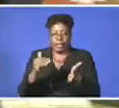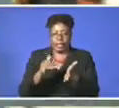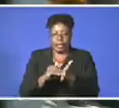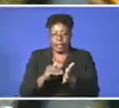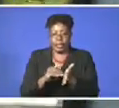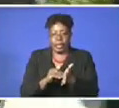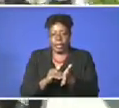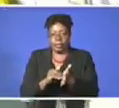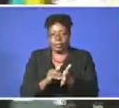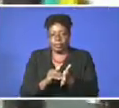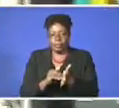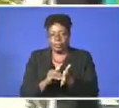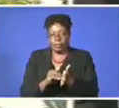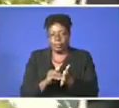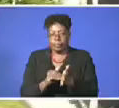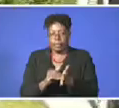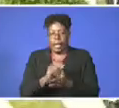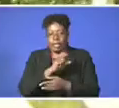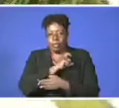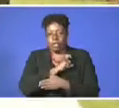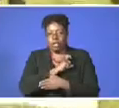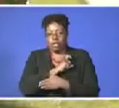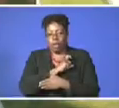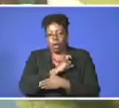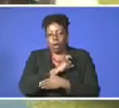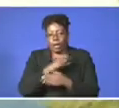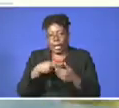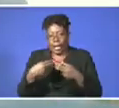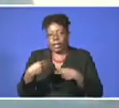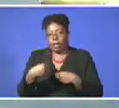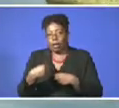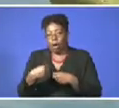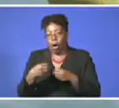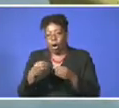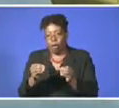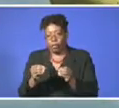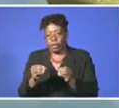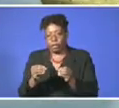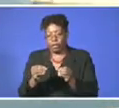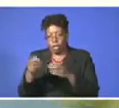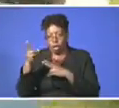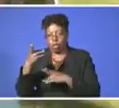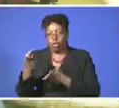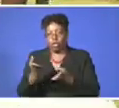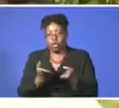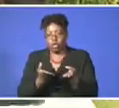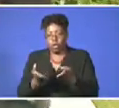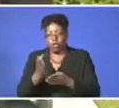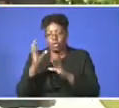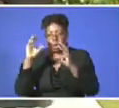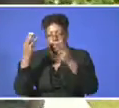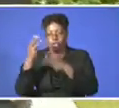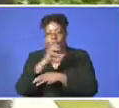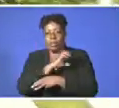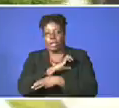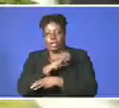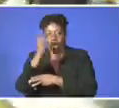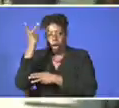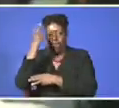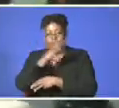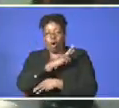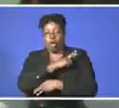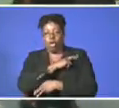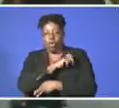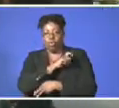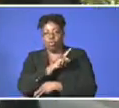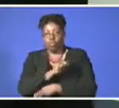of Remembrance at the police headquarters on East Street ahead of the annual service. Commissioner of Police Paul Rowe laid the wreath